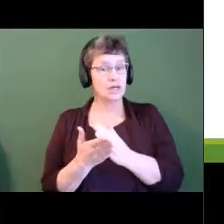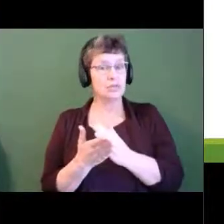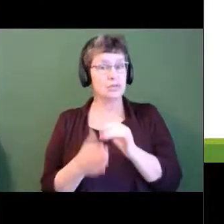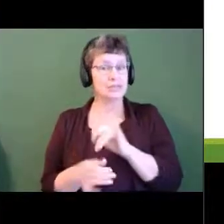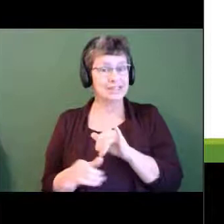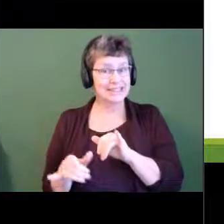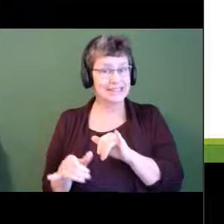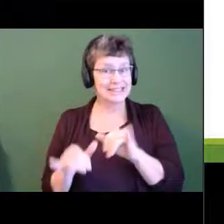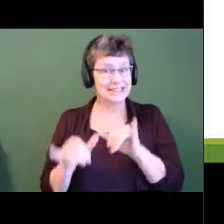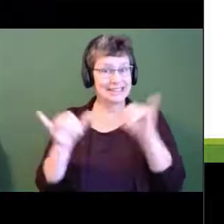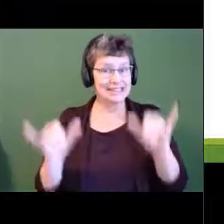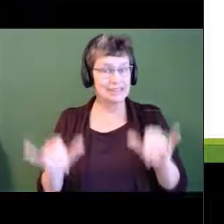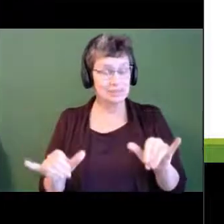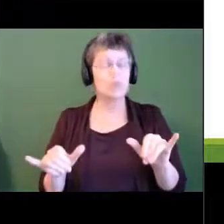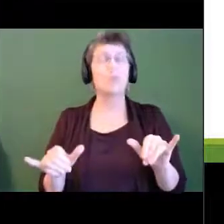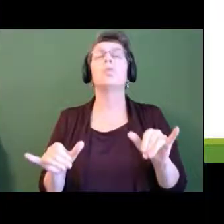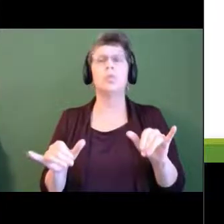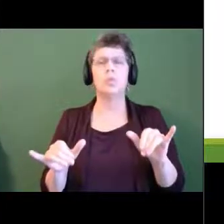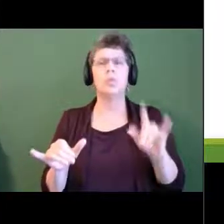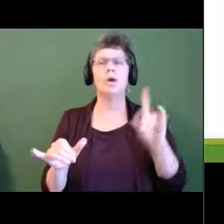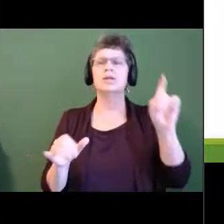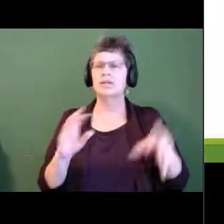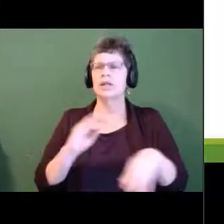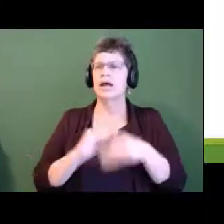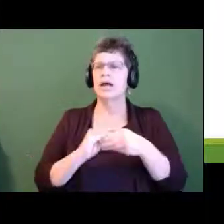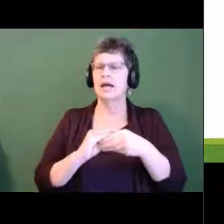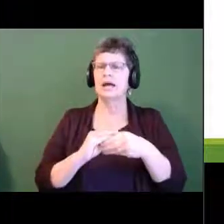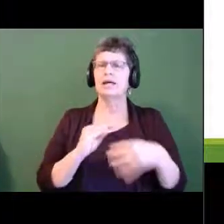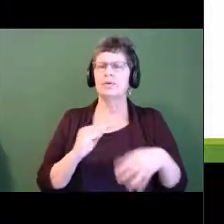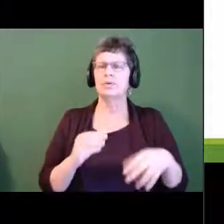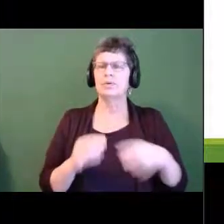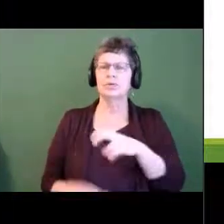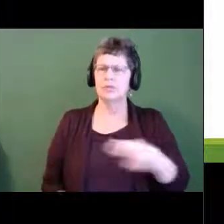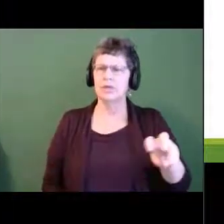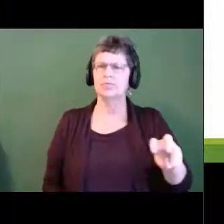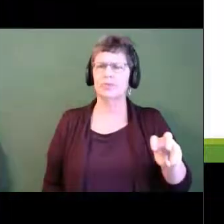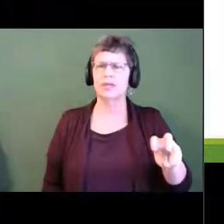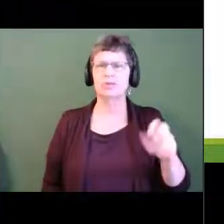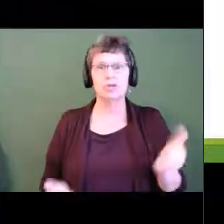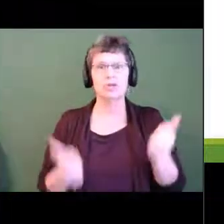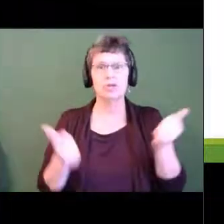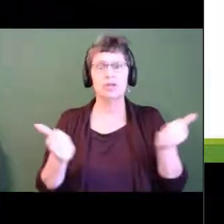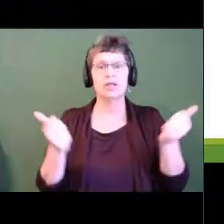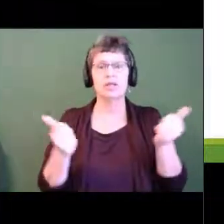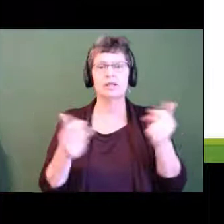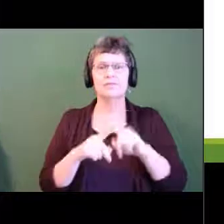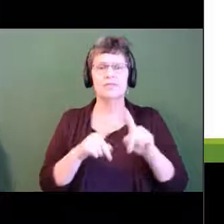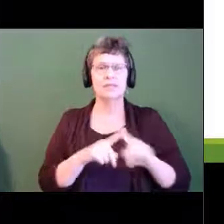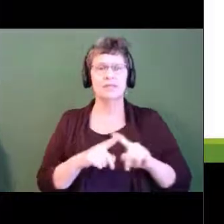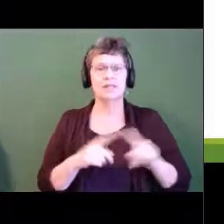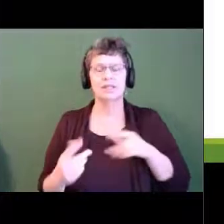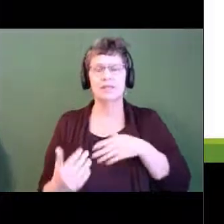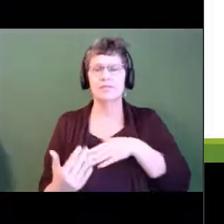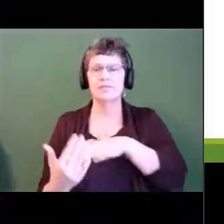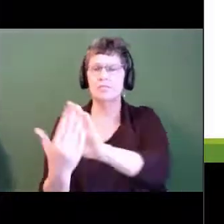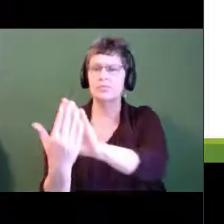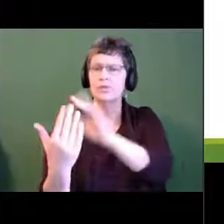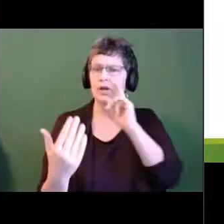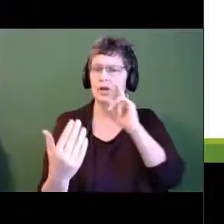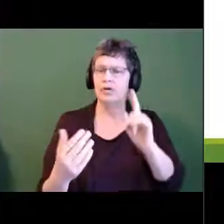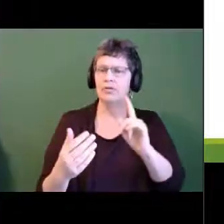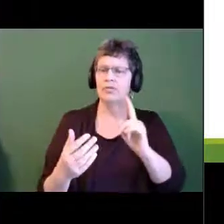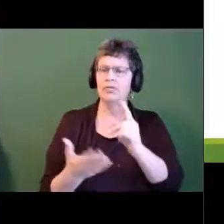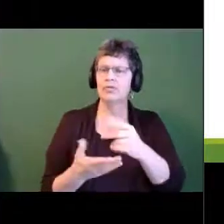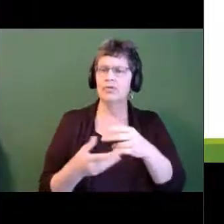of ways to address transportation problems too. But all of those programs depended on face-to-face contact by